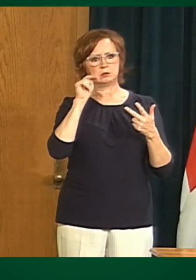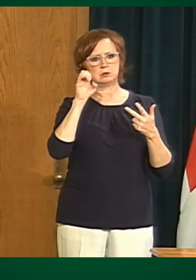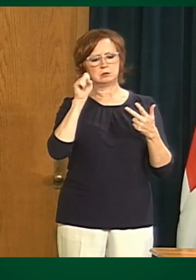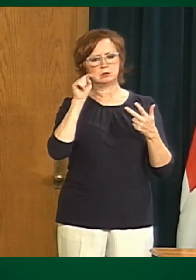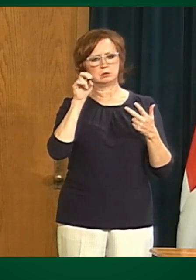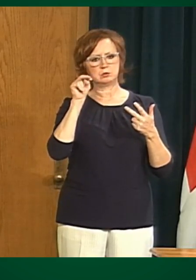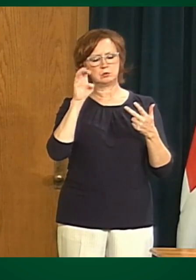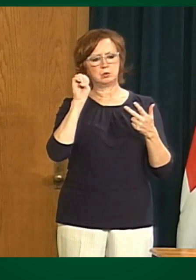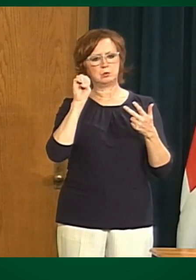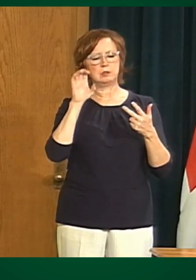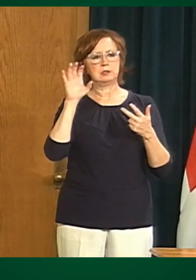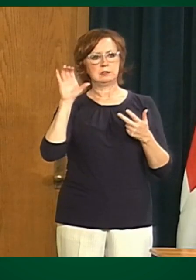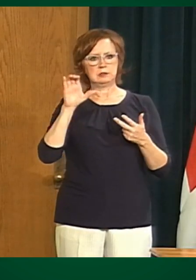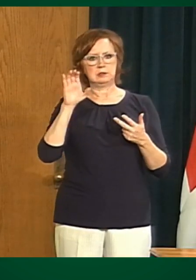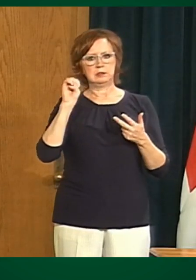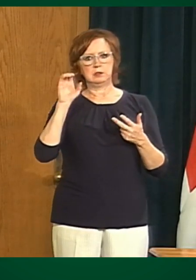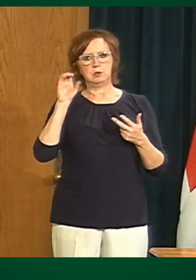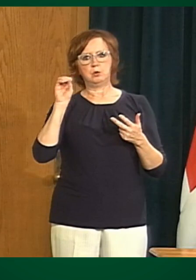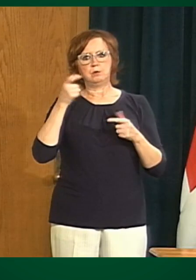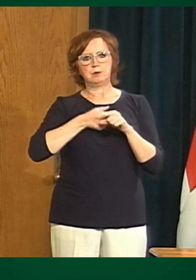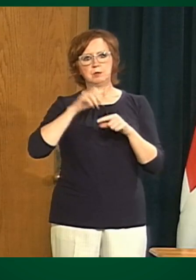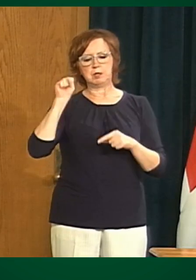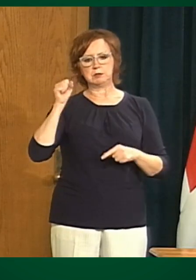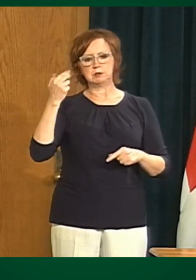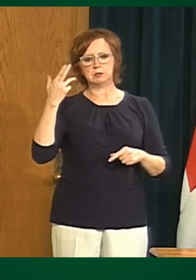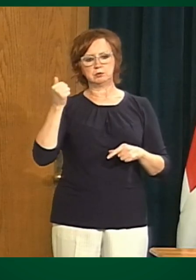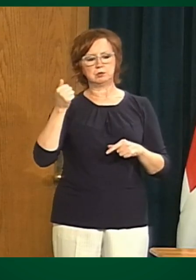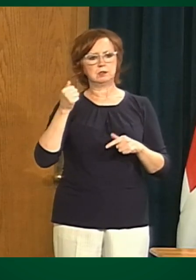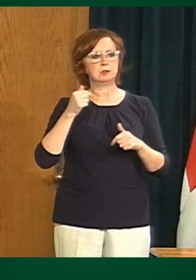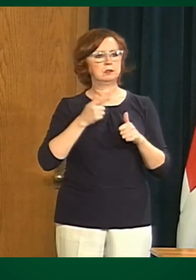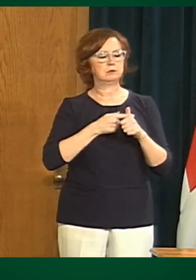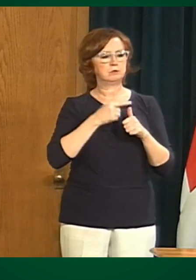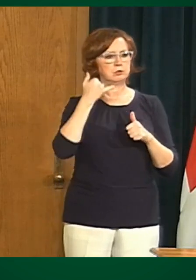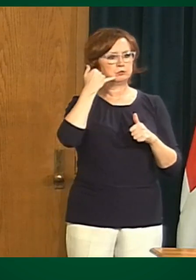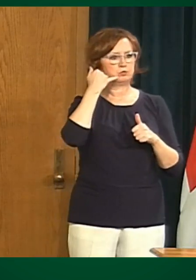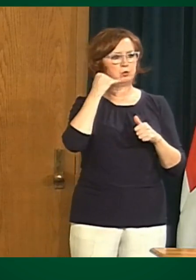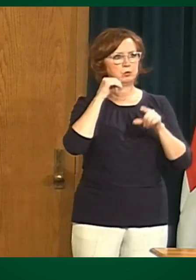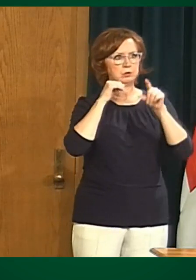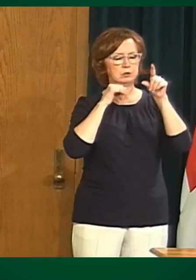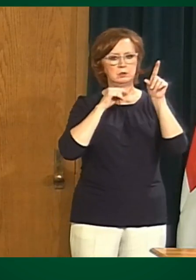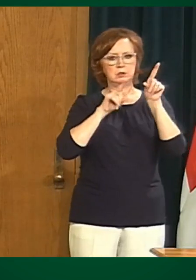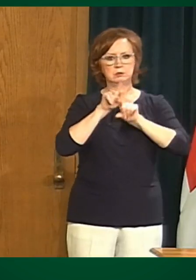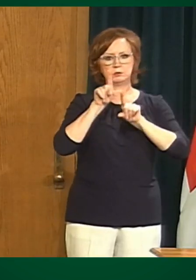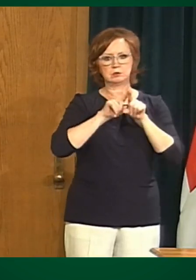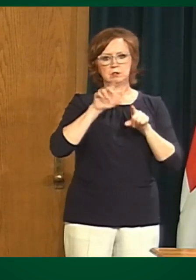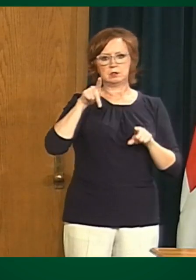first question from the line, operator. We have Phil Tank with the Star Phoenix.